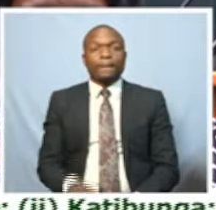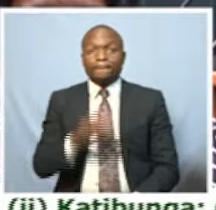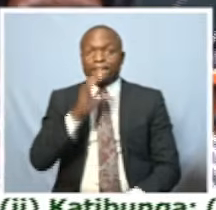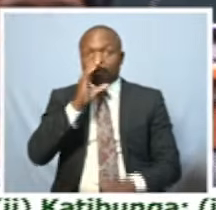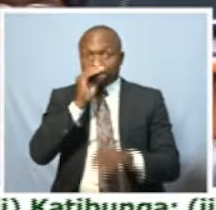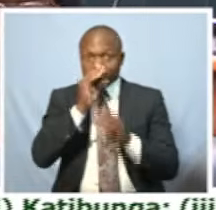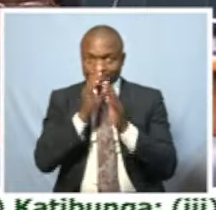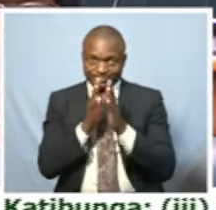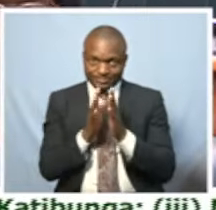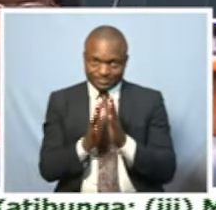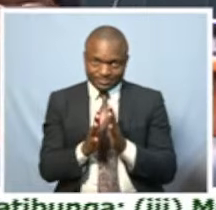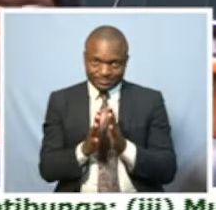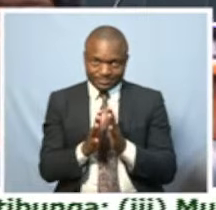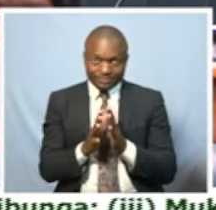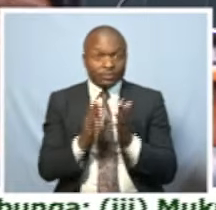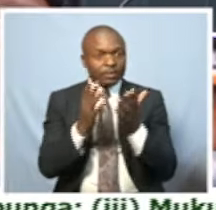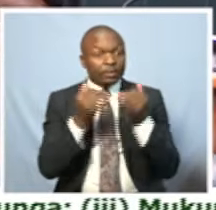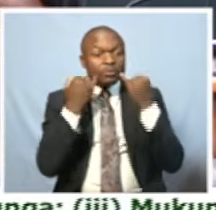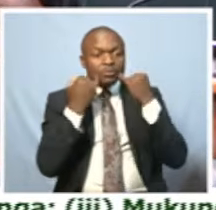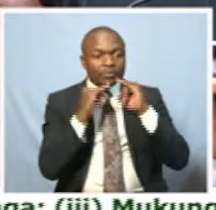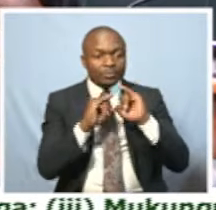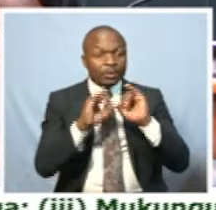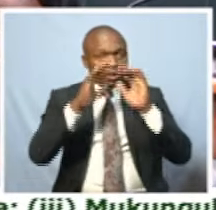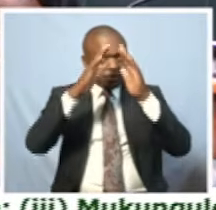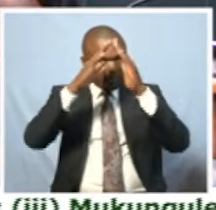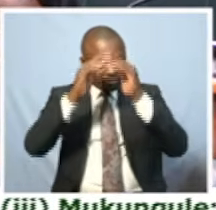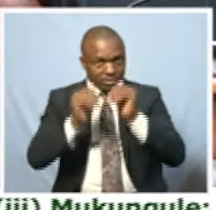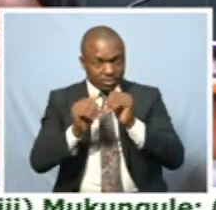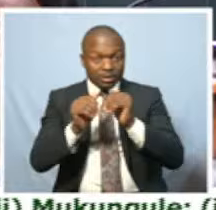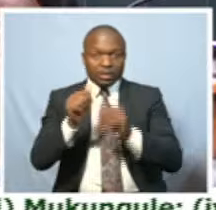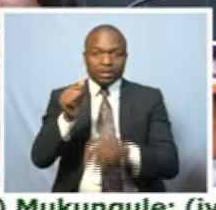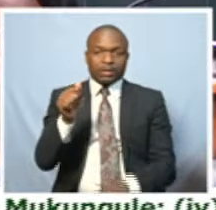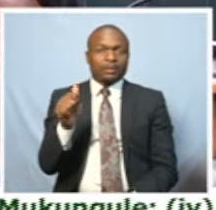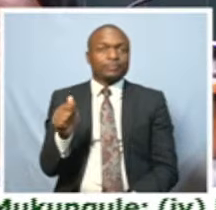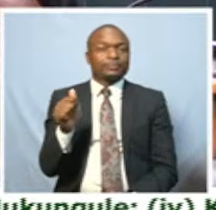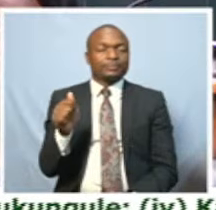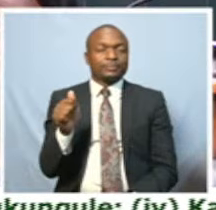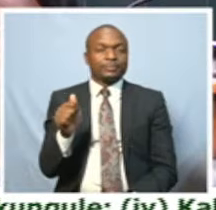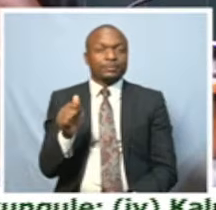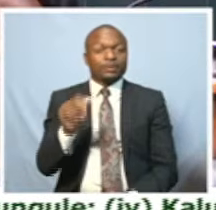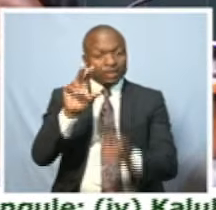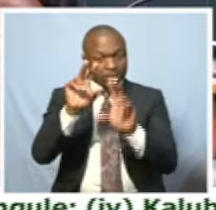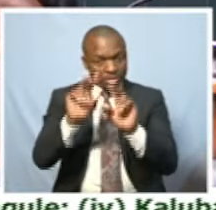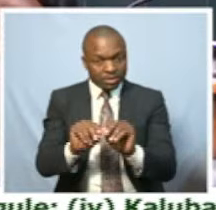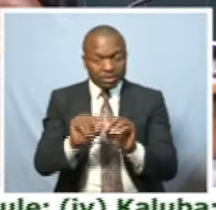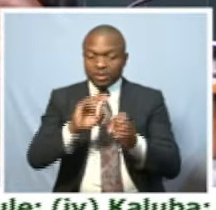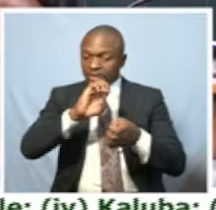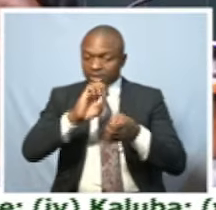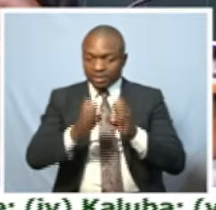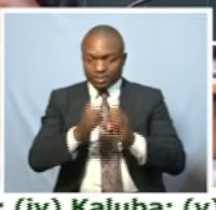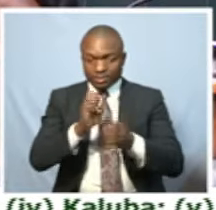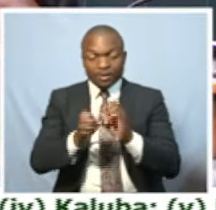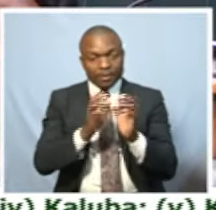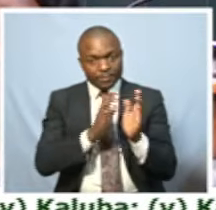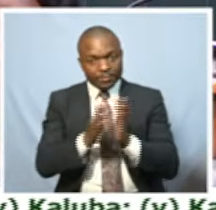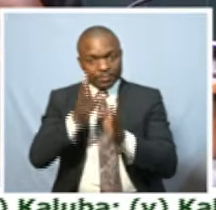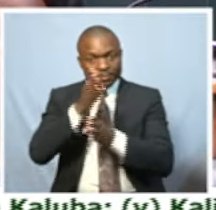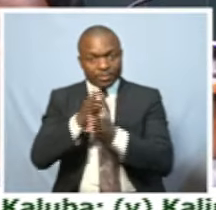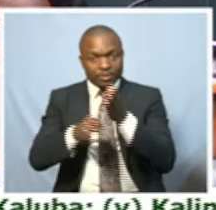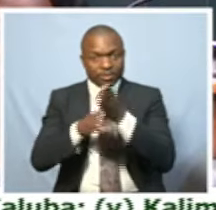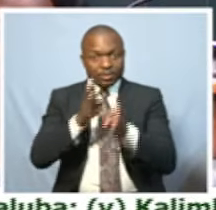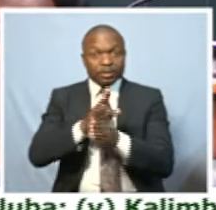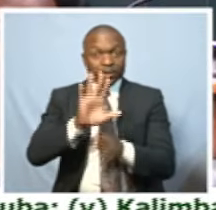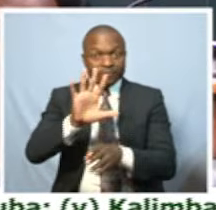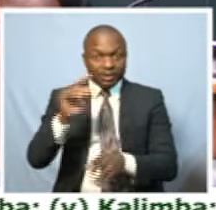Mr. Speaker, I wish to inform the House that in A, there are no immediate plans to construct